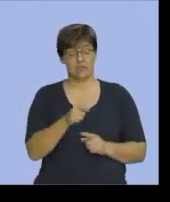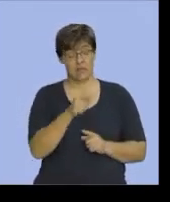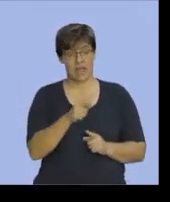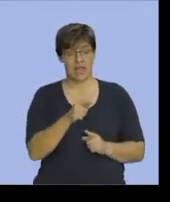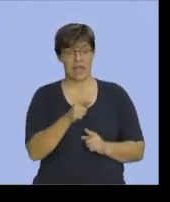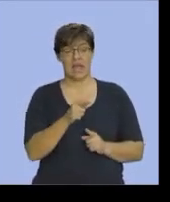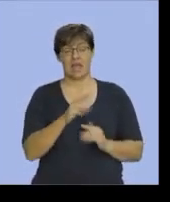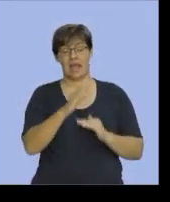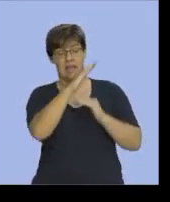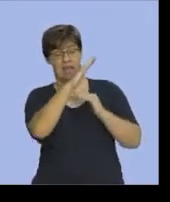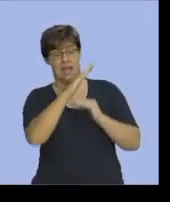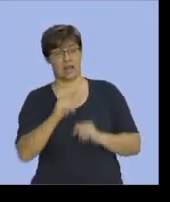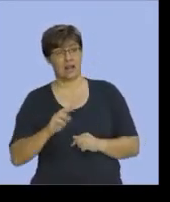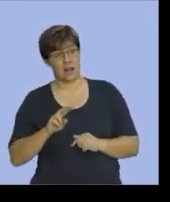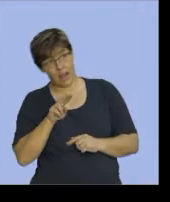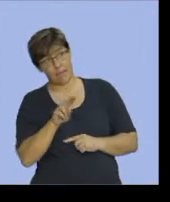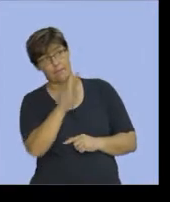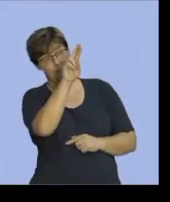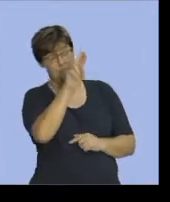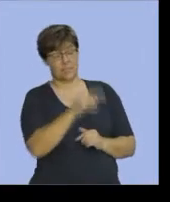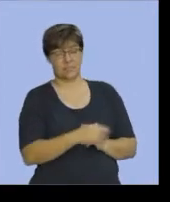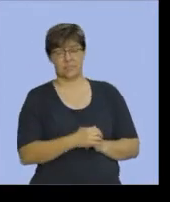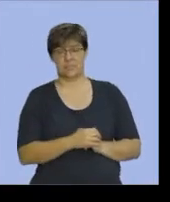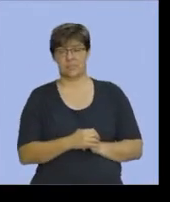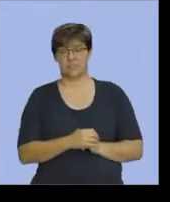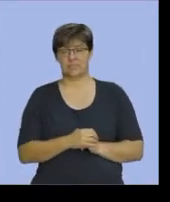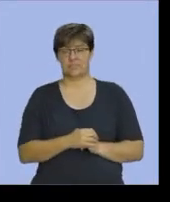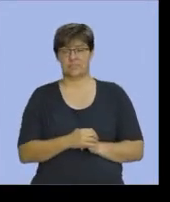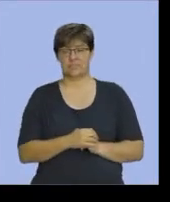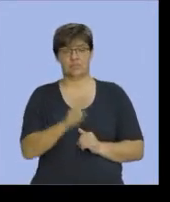here, the angle of elevation